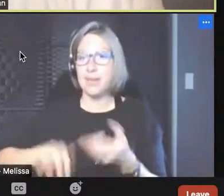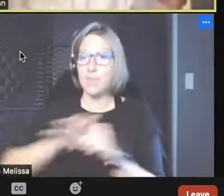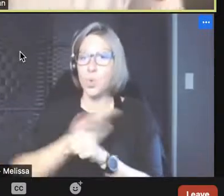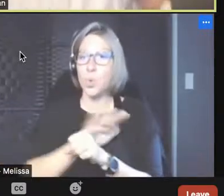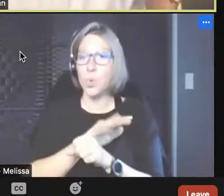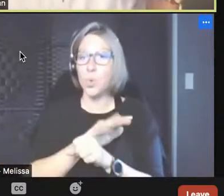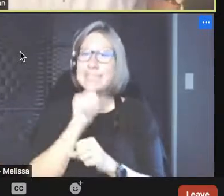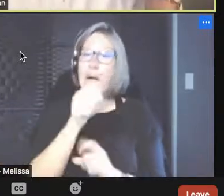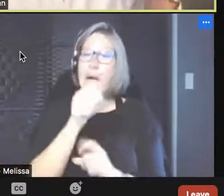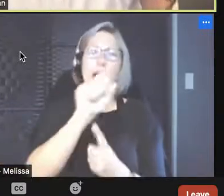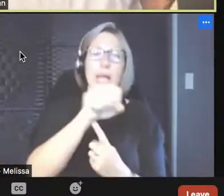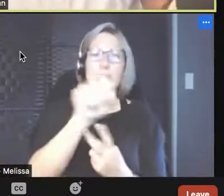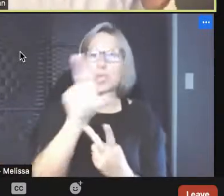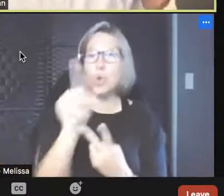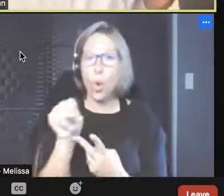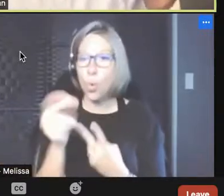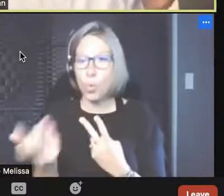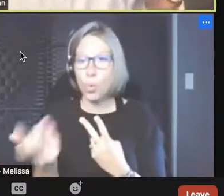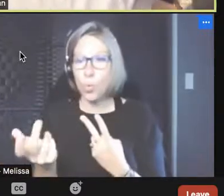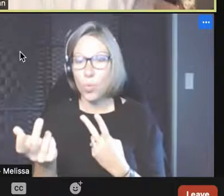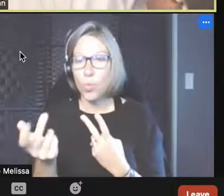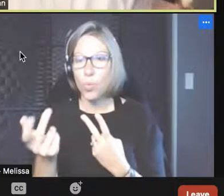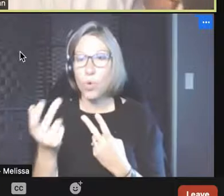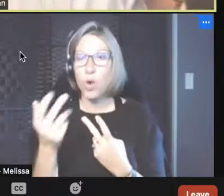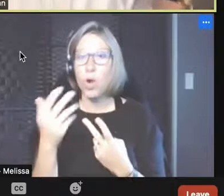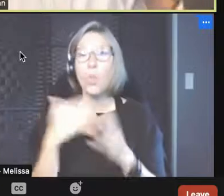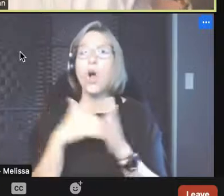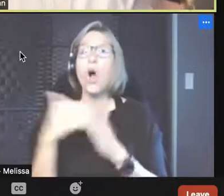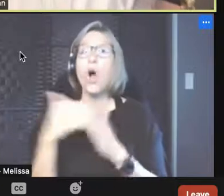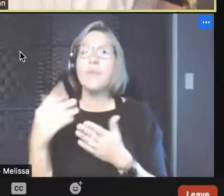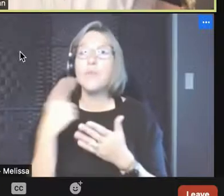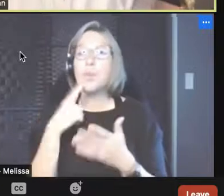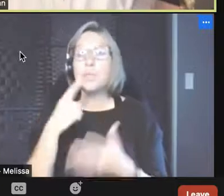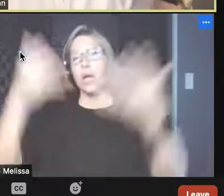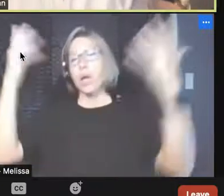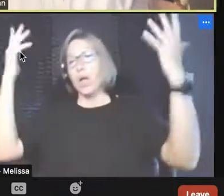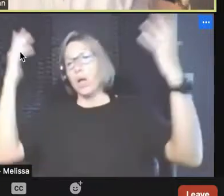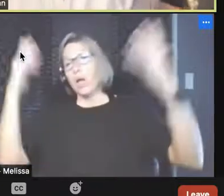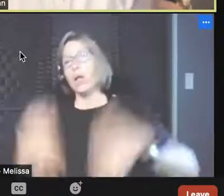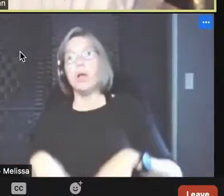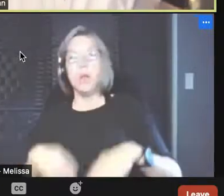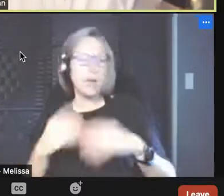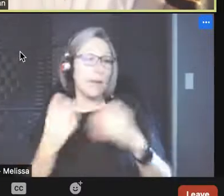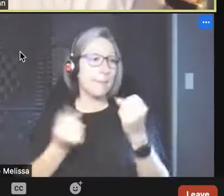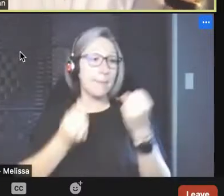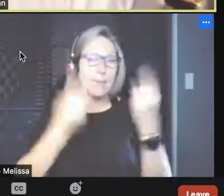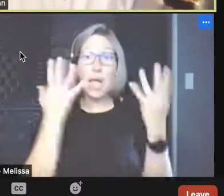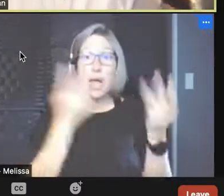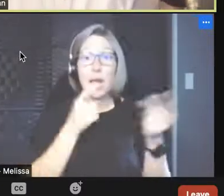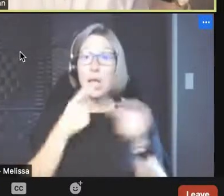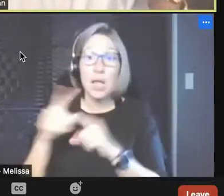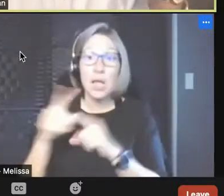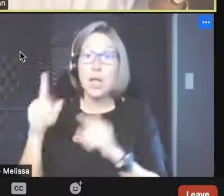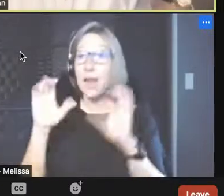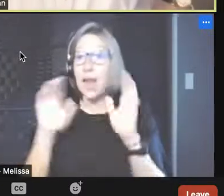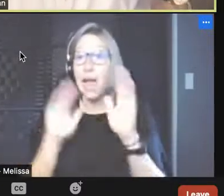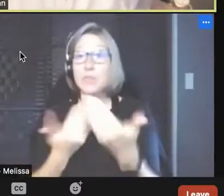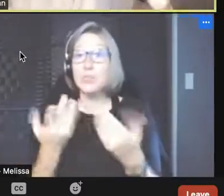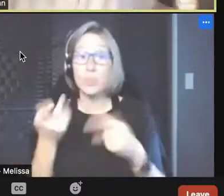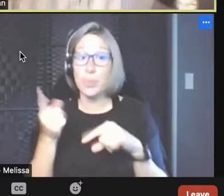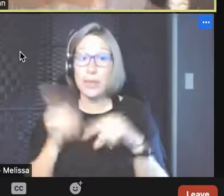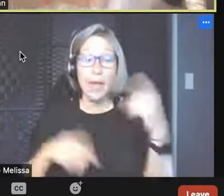so often we throw our hands up and say, there are just so many things going on in the classroom that are not adapted for this child's vision.